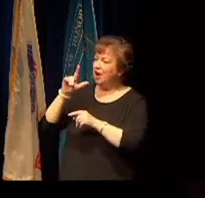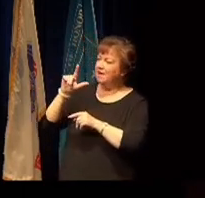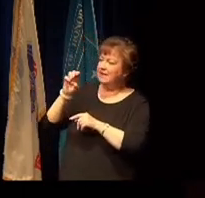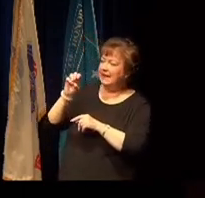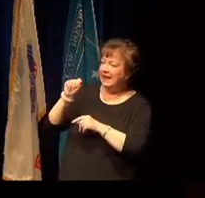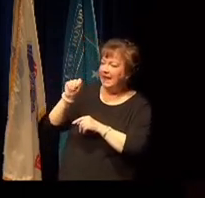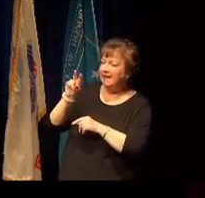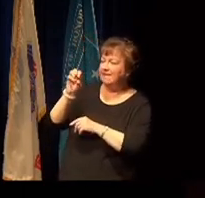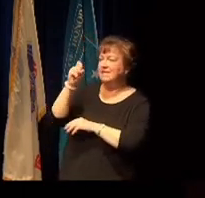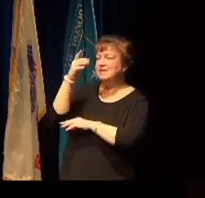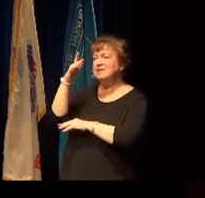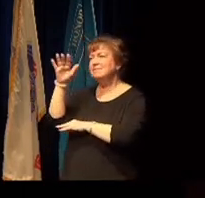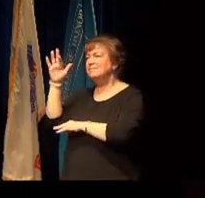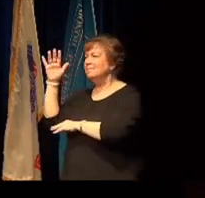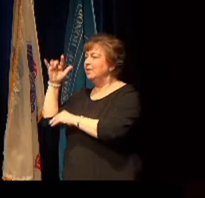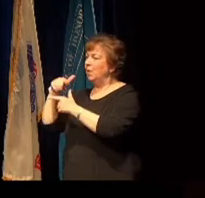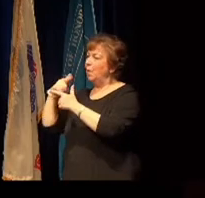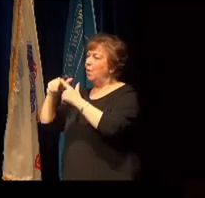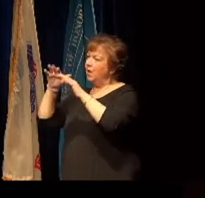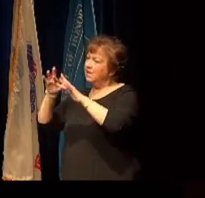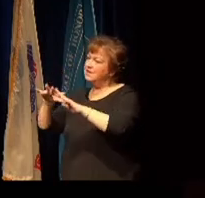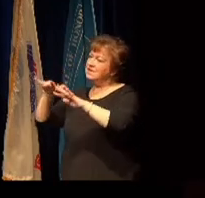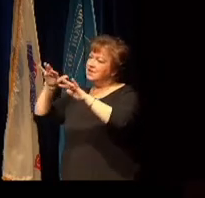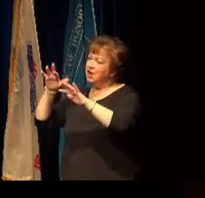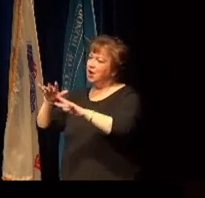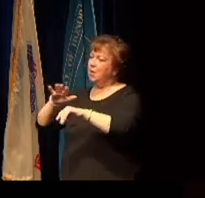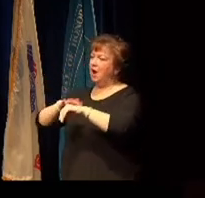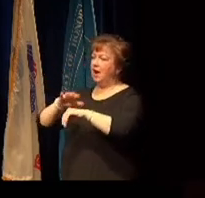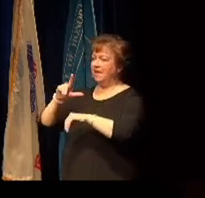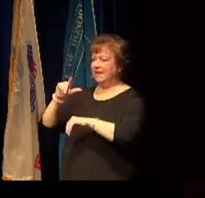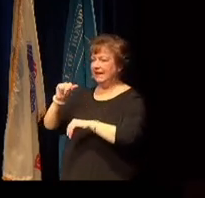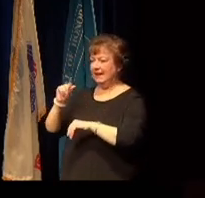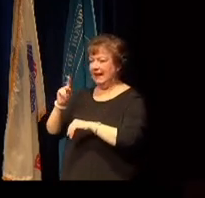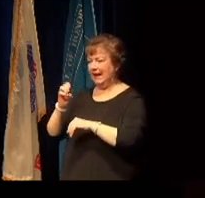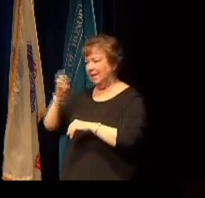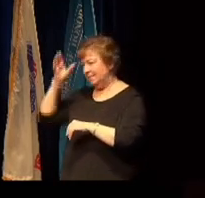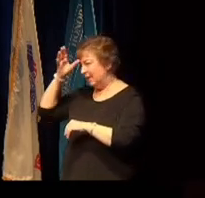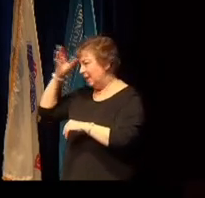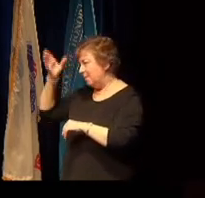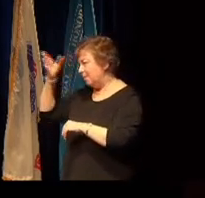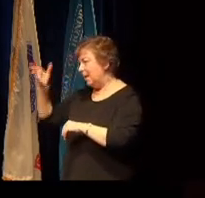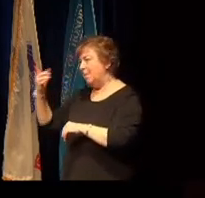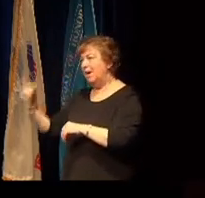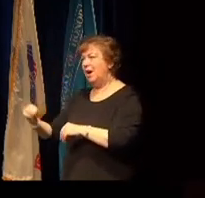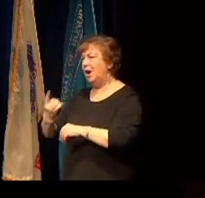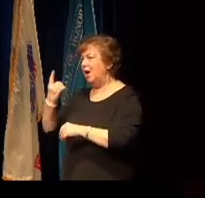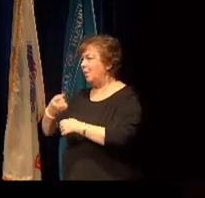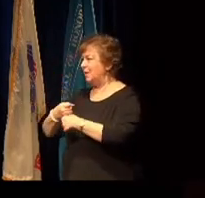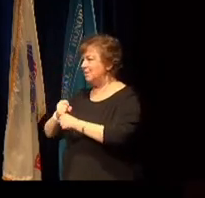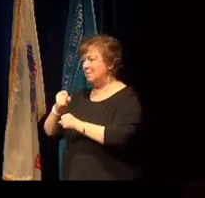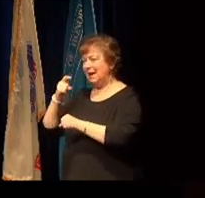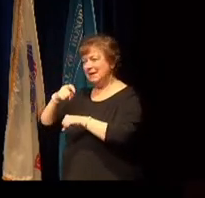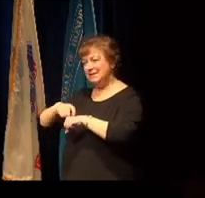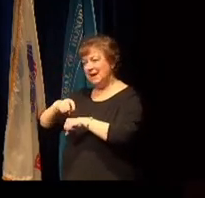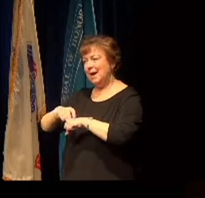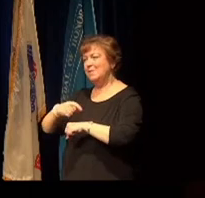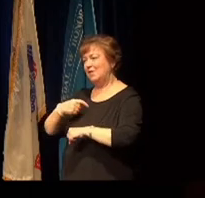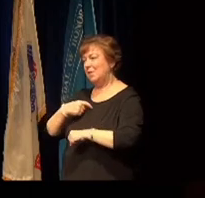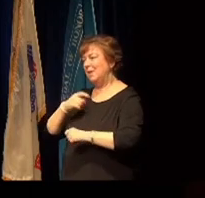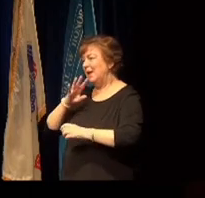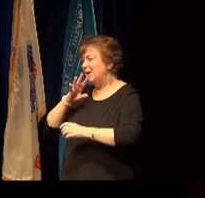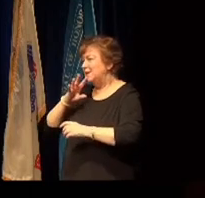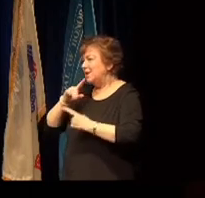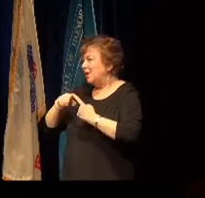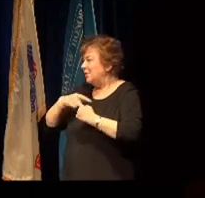snow fell over the vast expanse of frozen Lake Ontario. Papa always made time for me. He would talk to me about anything